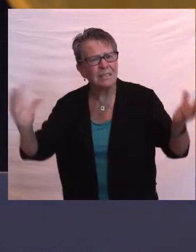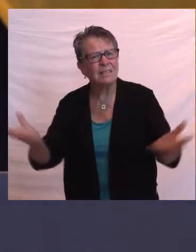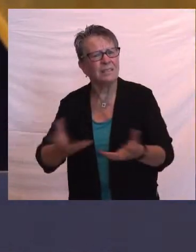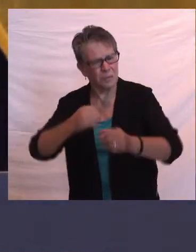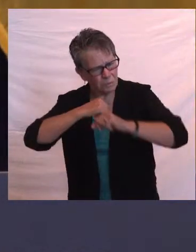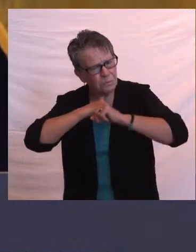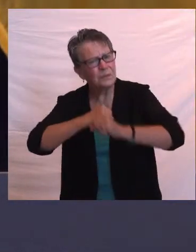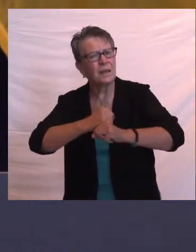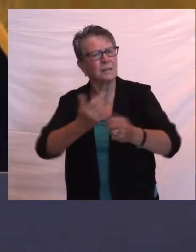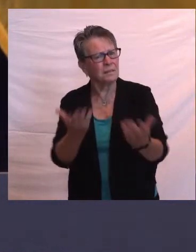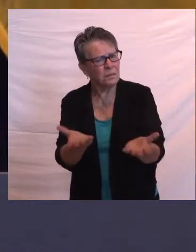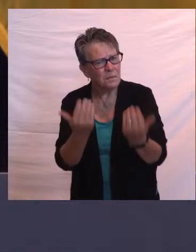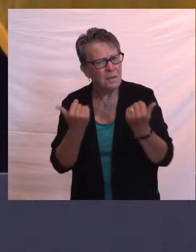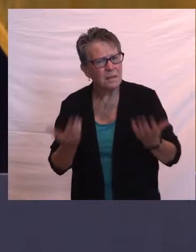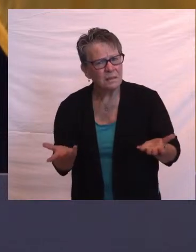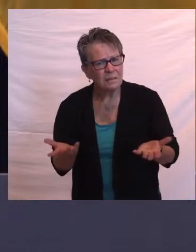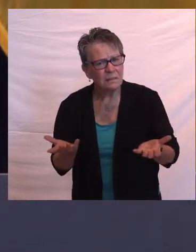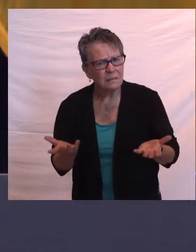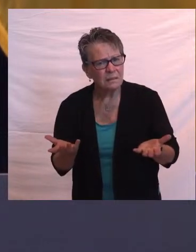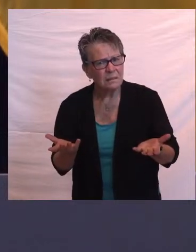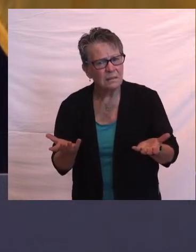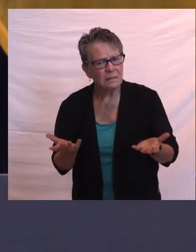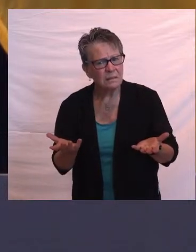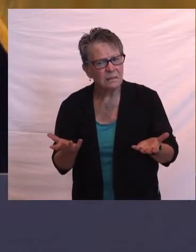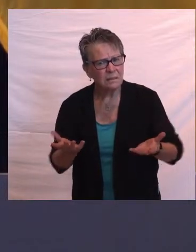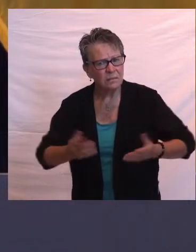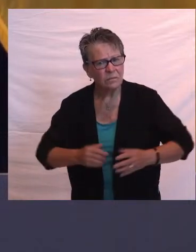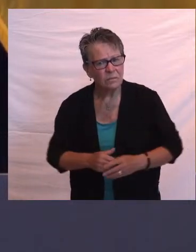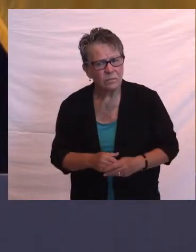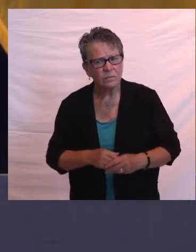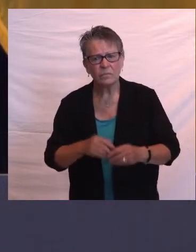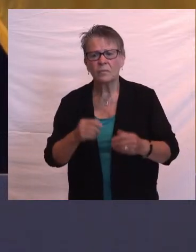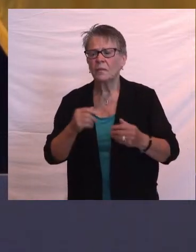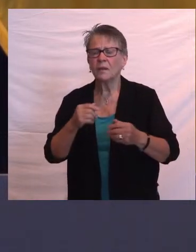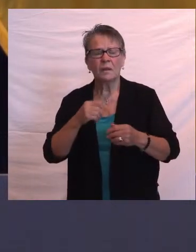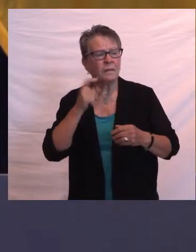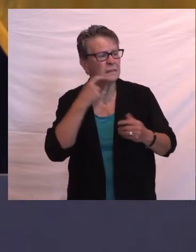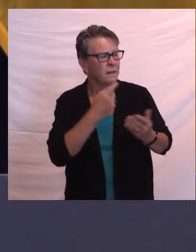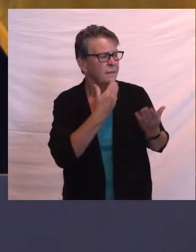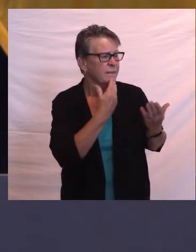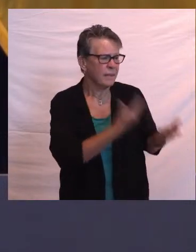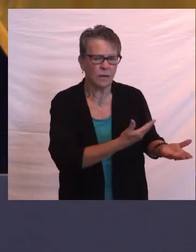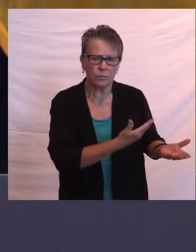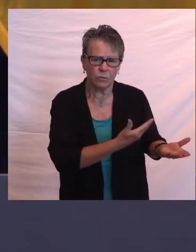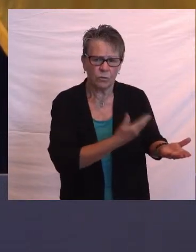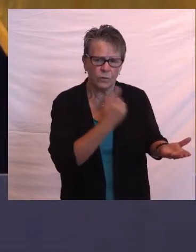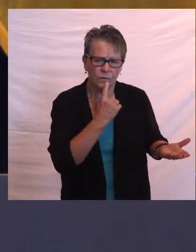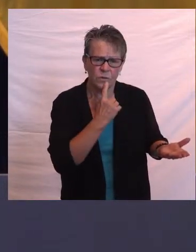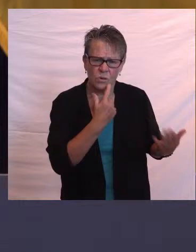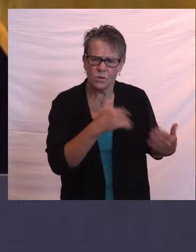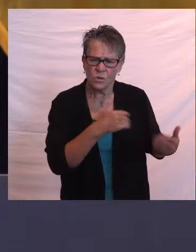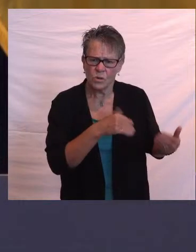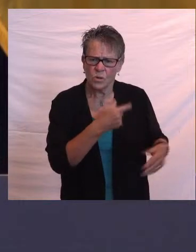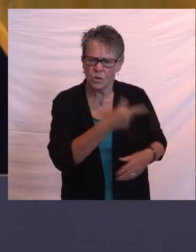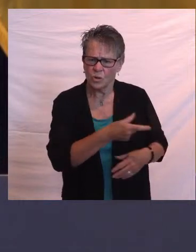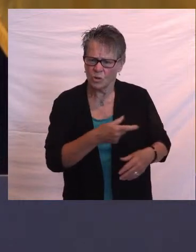booster in particular, and thank you for everything. Pat, I thought we had a really